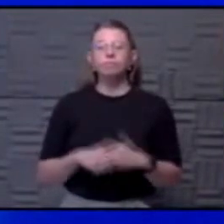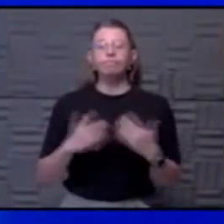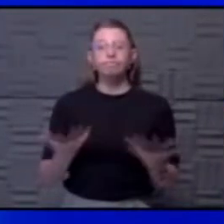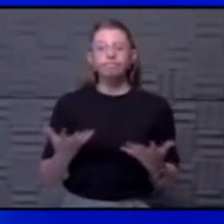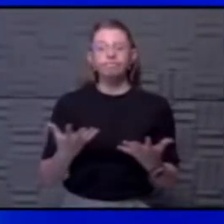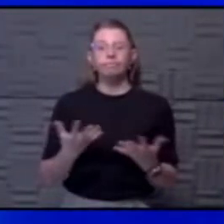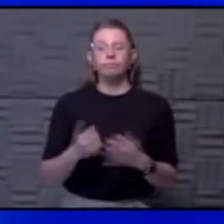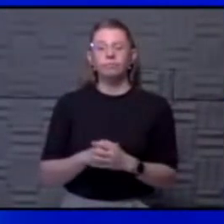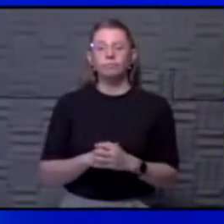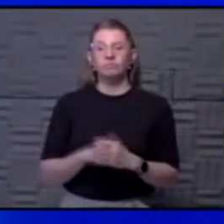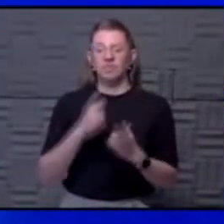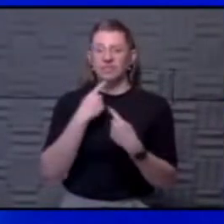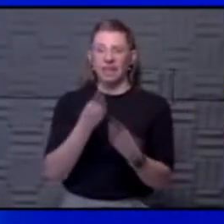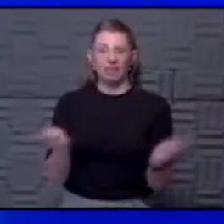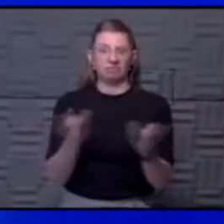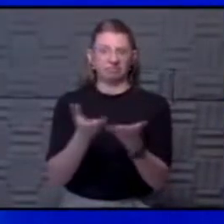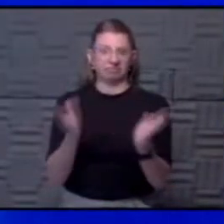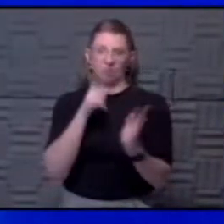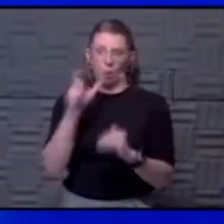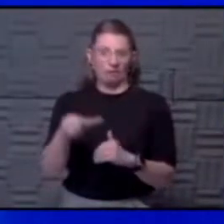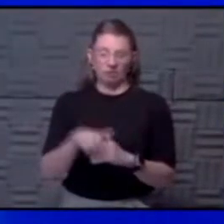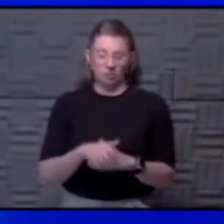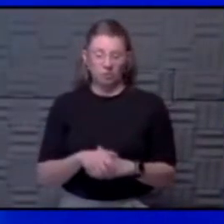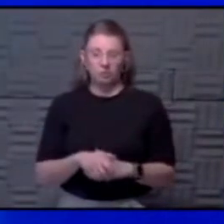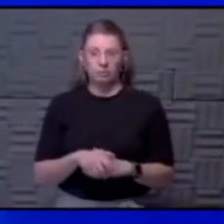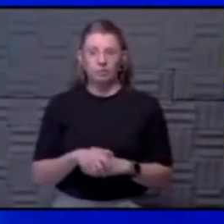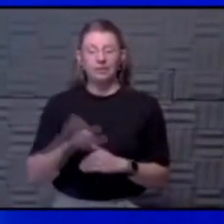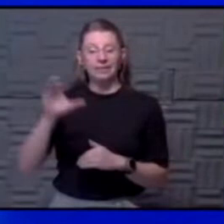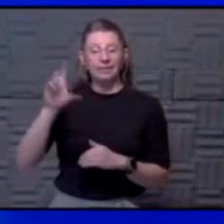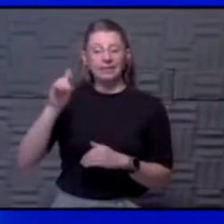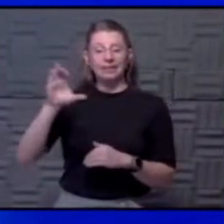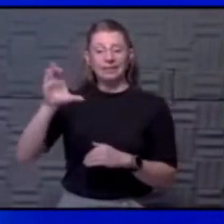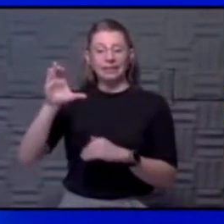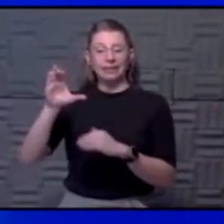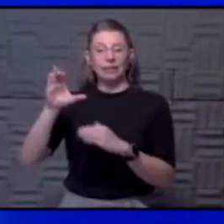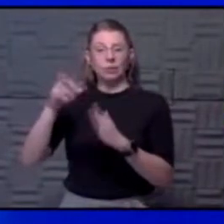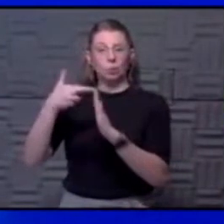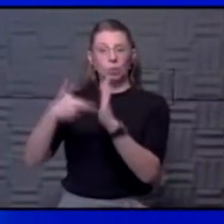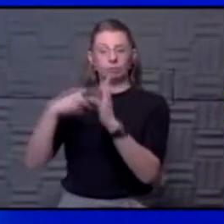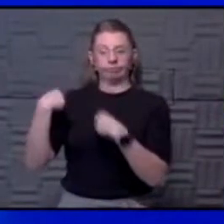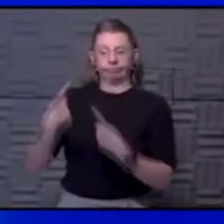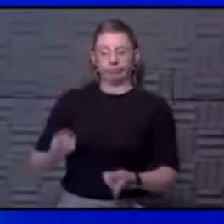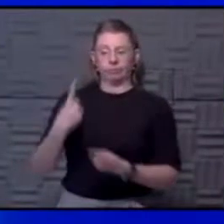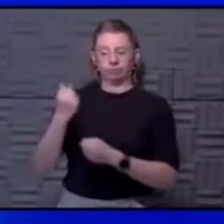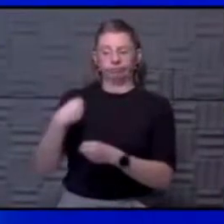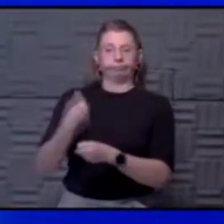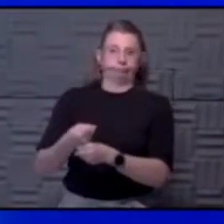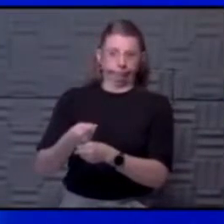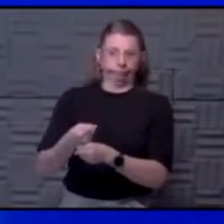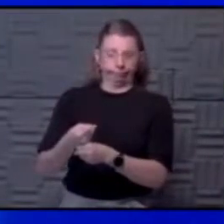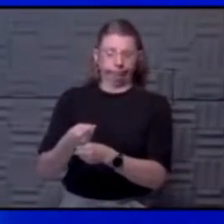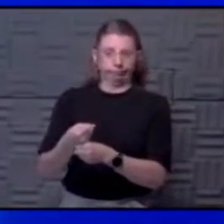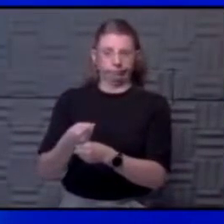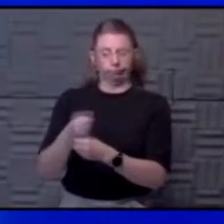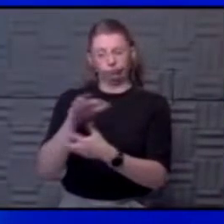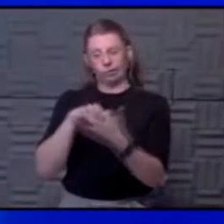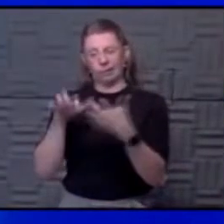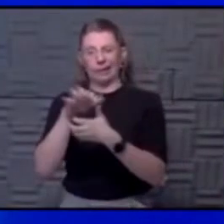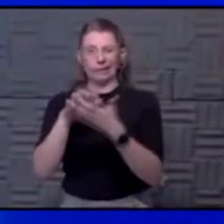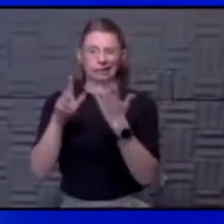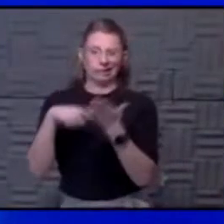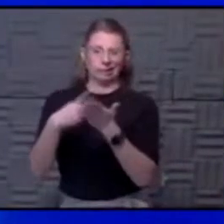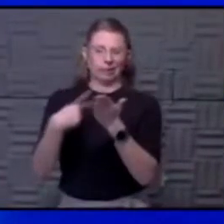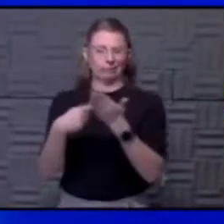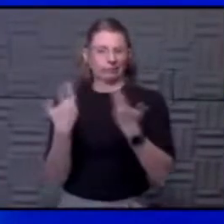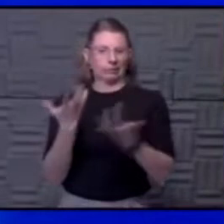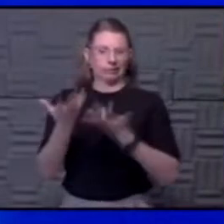So I don't have to tell any of you that response to CDC guidelines over the past year has been mixed at best. Sometimes